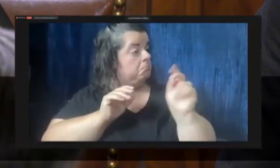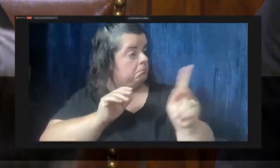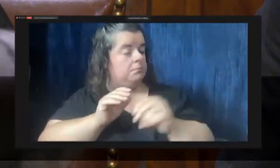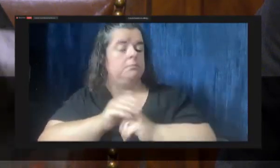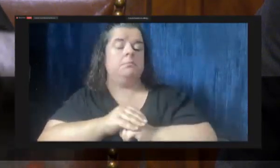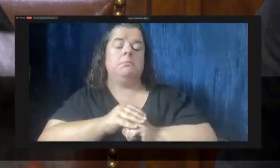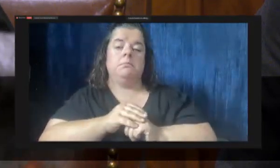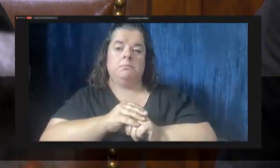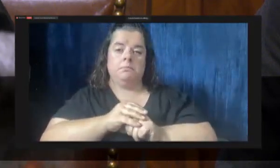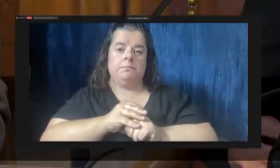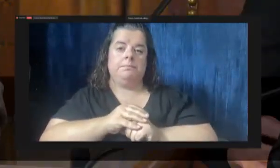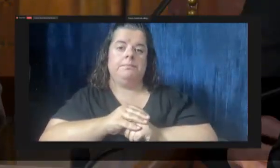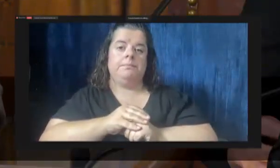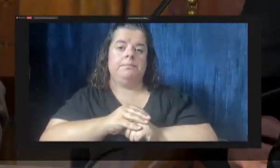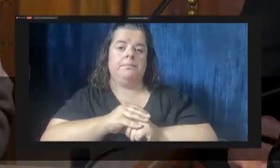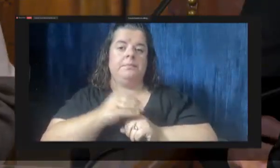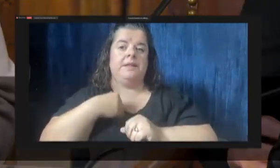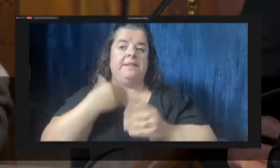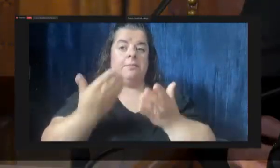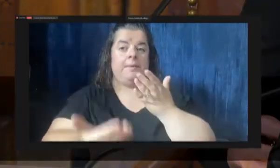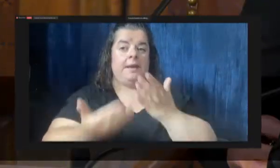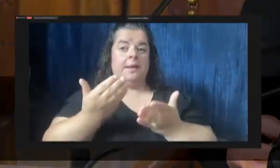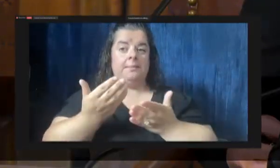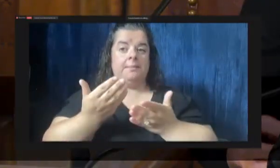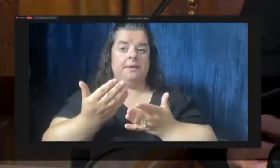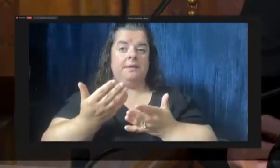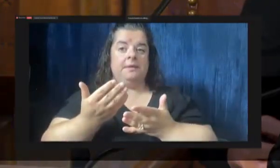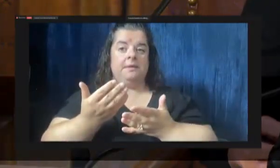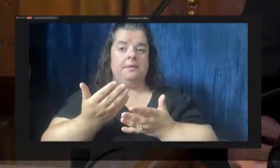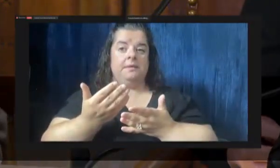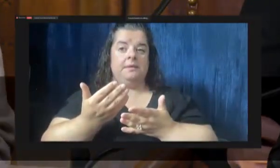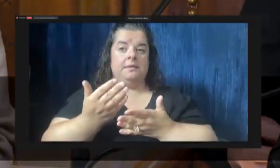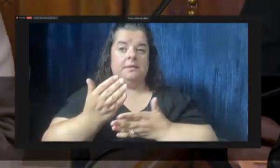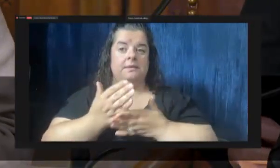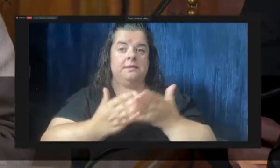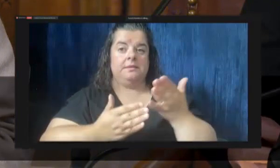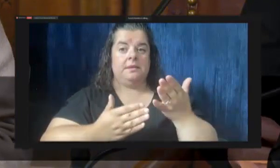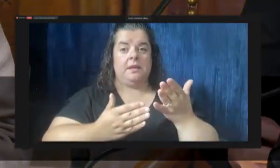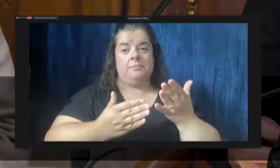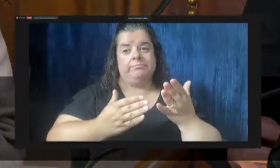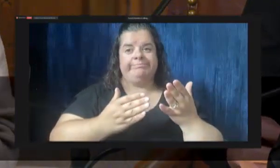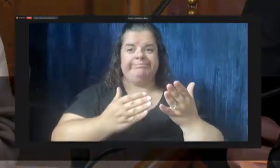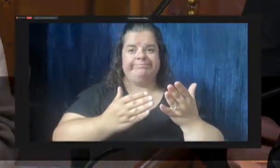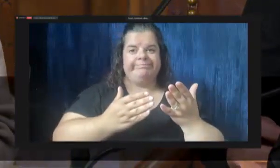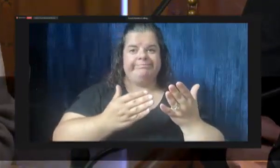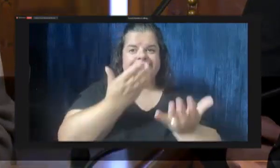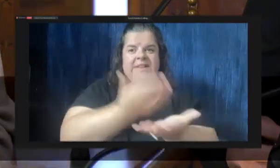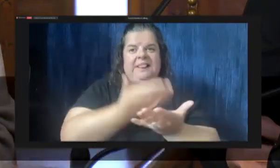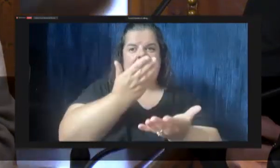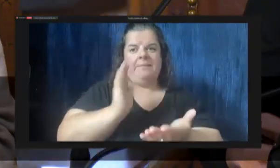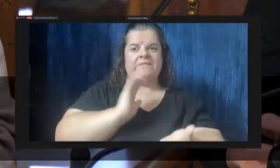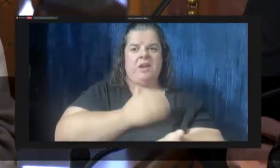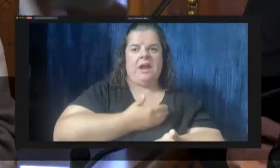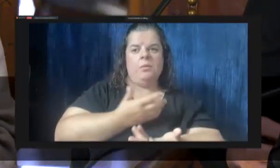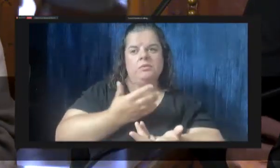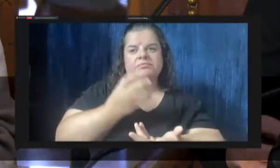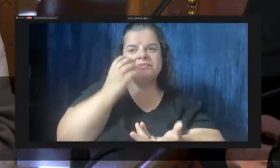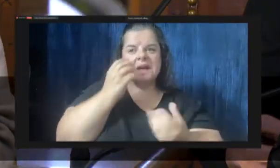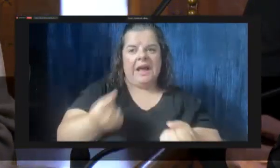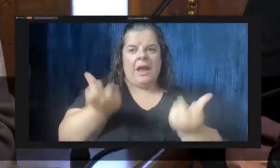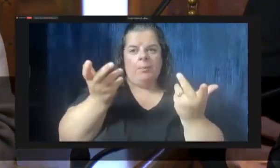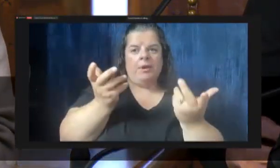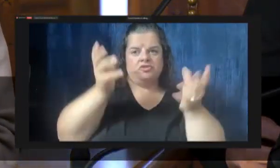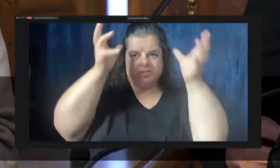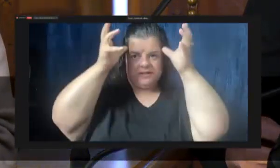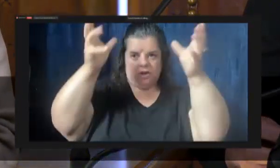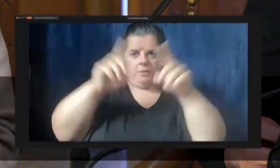there was maybe some claim about what our density of deer are, but we're not willing